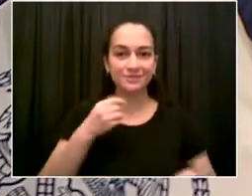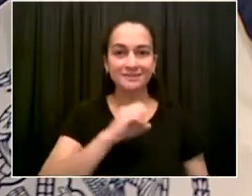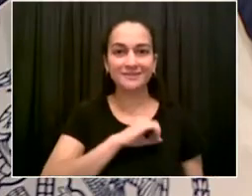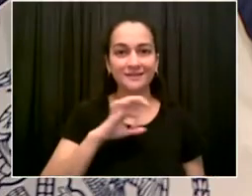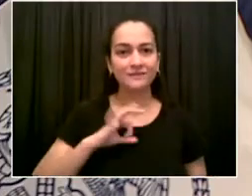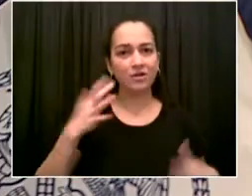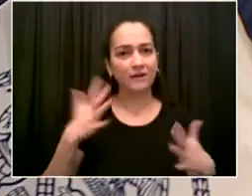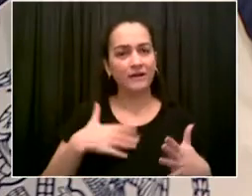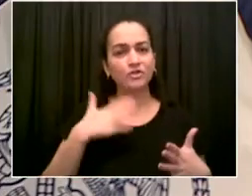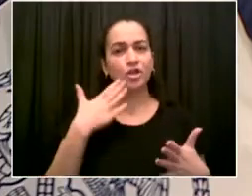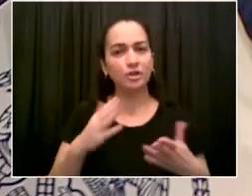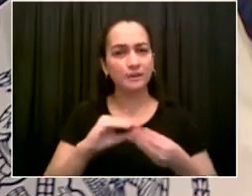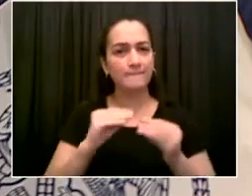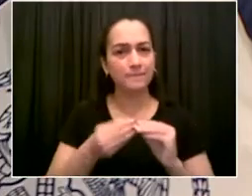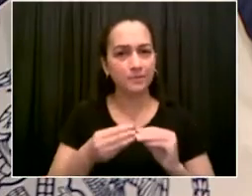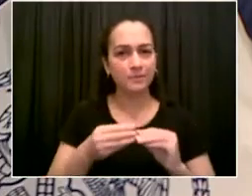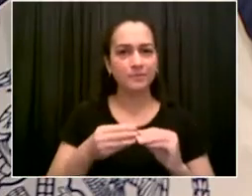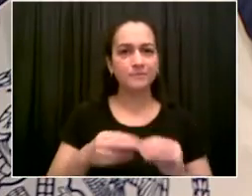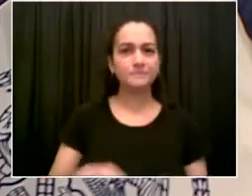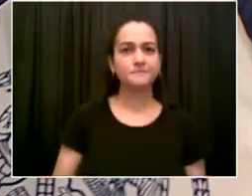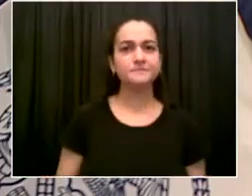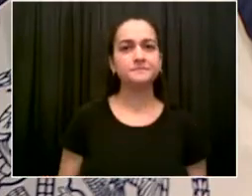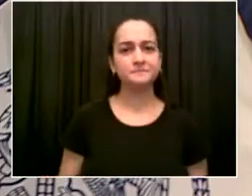forward. Go ahead, Elizabeth.